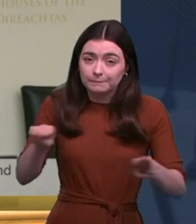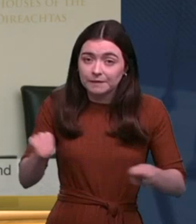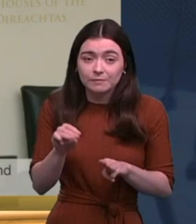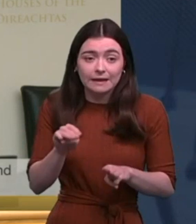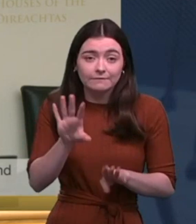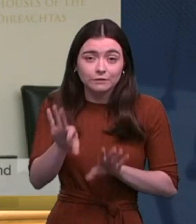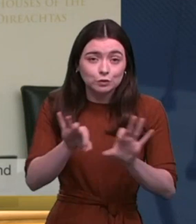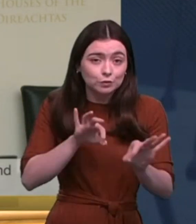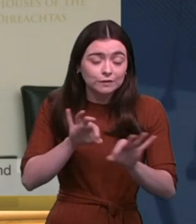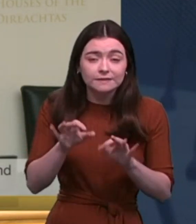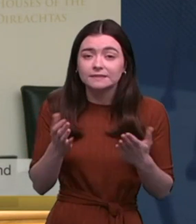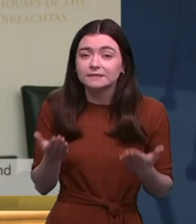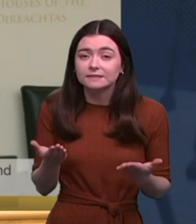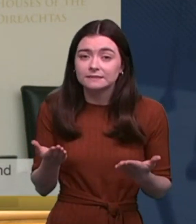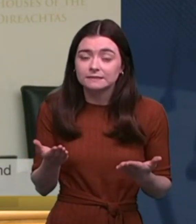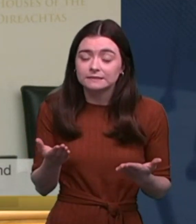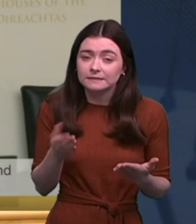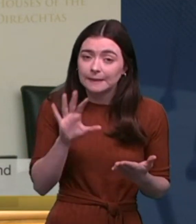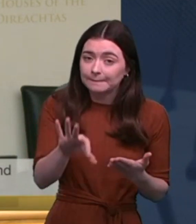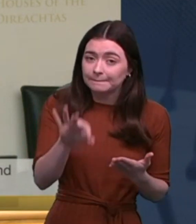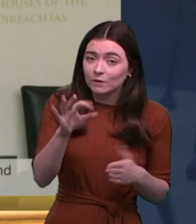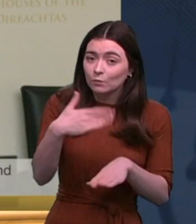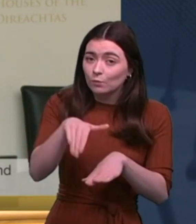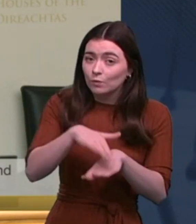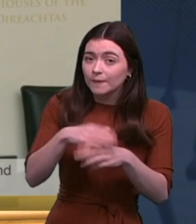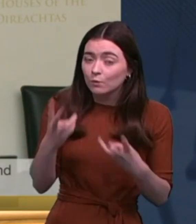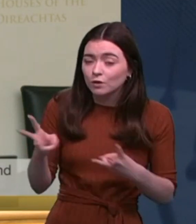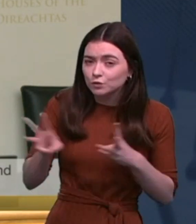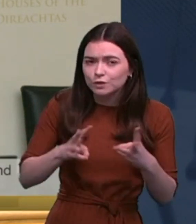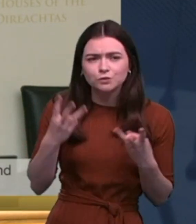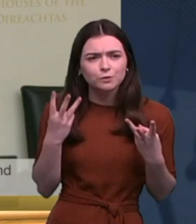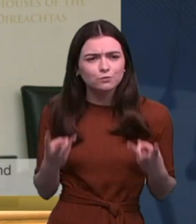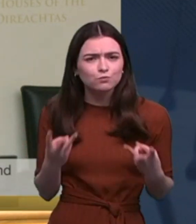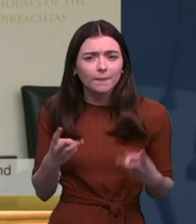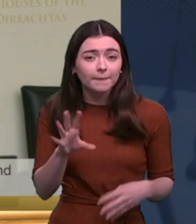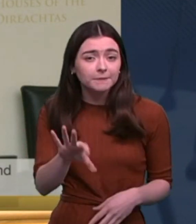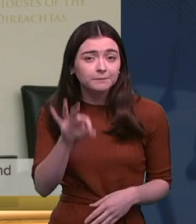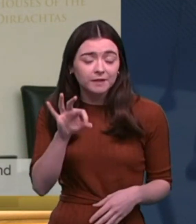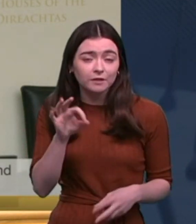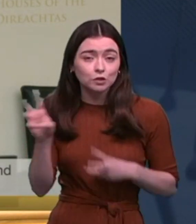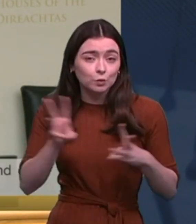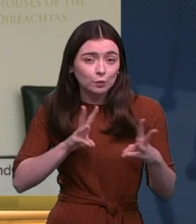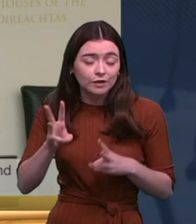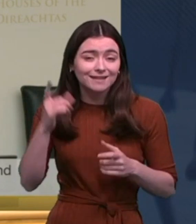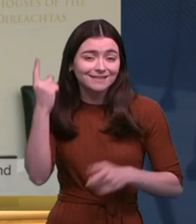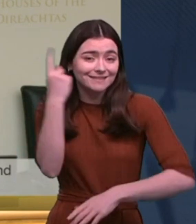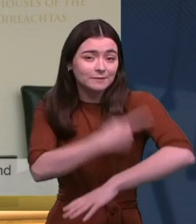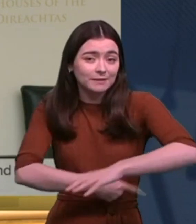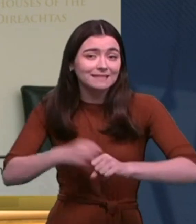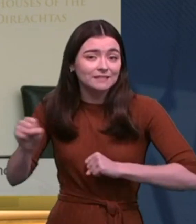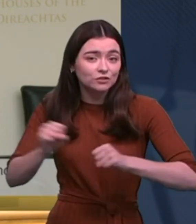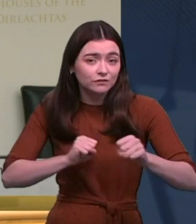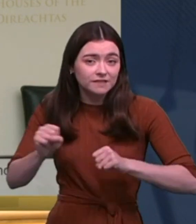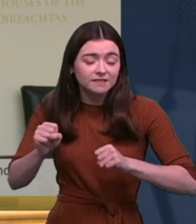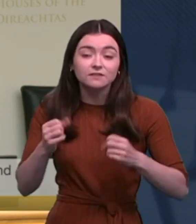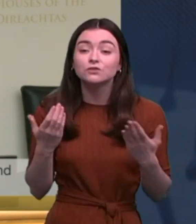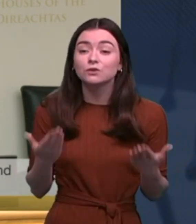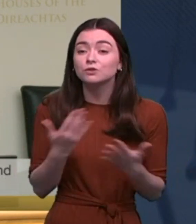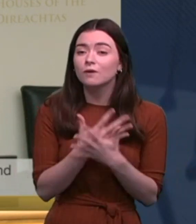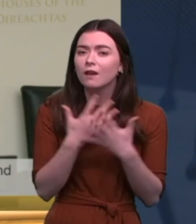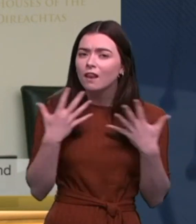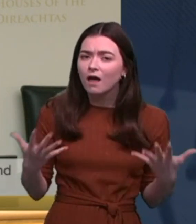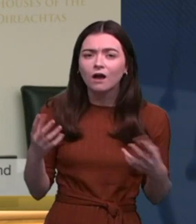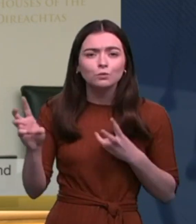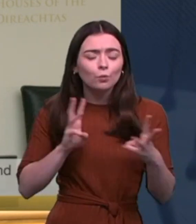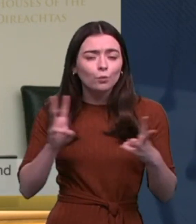know, people will choose where they want to work, so we want them to choose to come and work in disability services. So we're doing a lot of